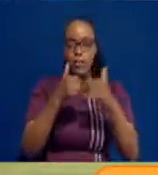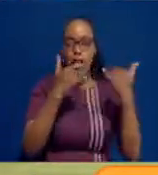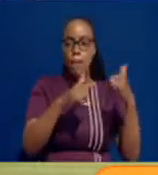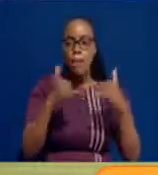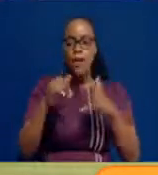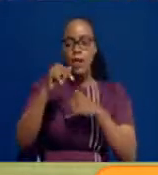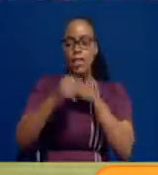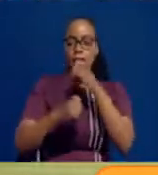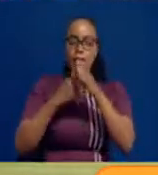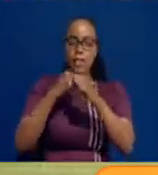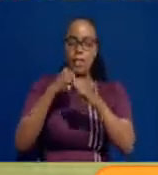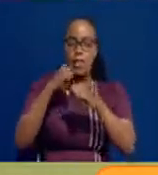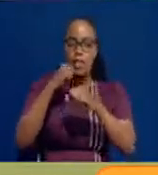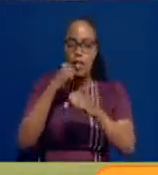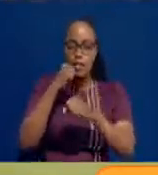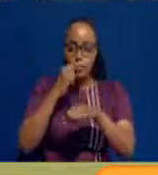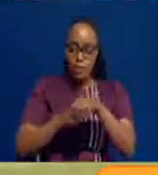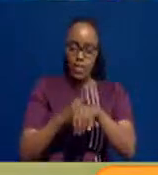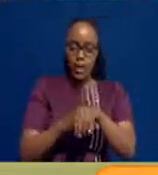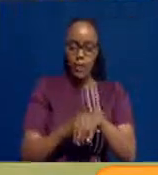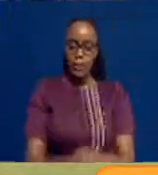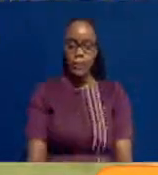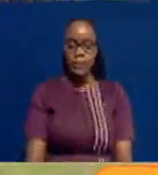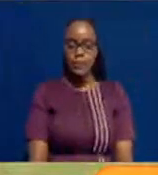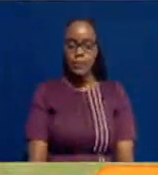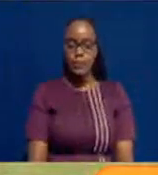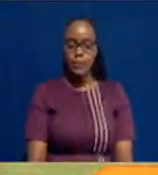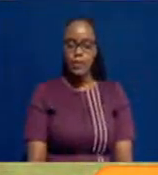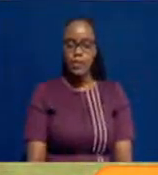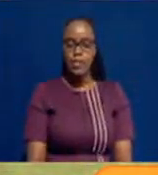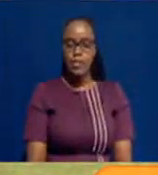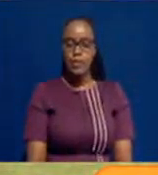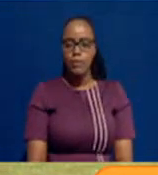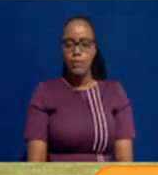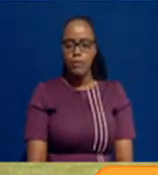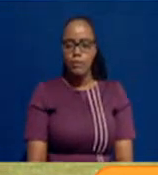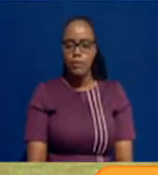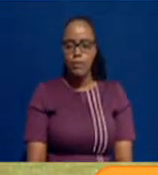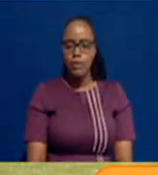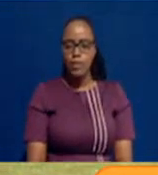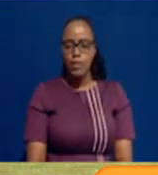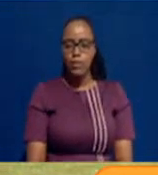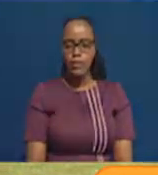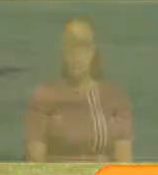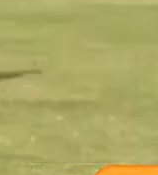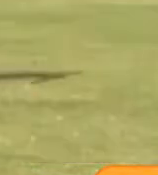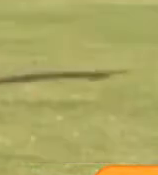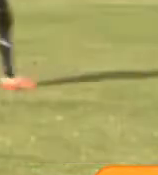played this season.